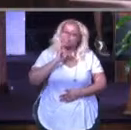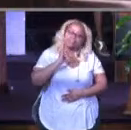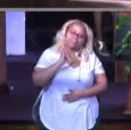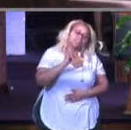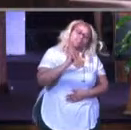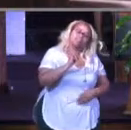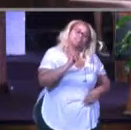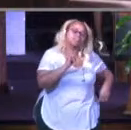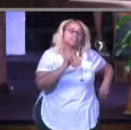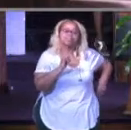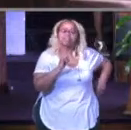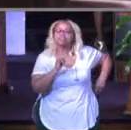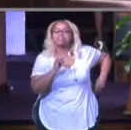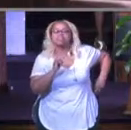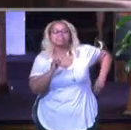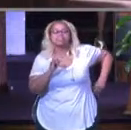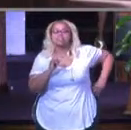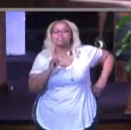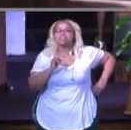God